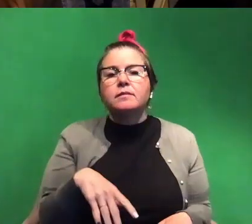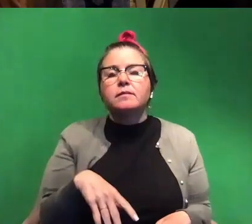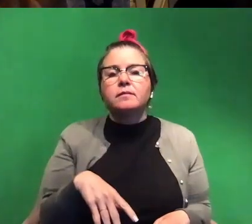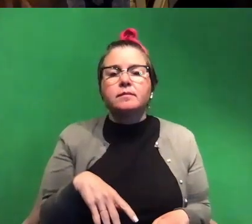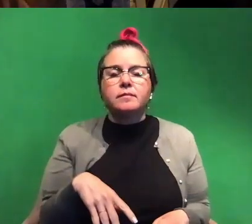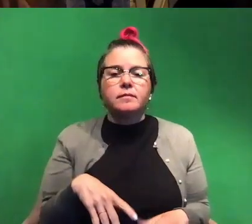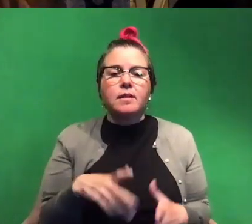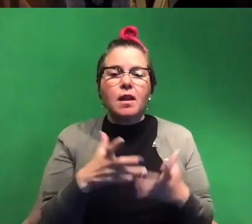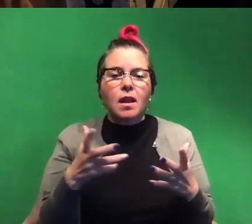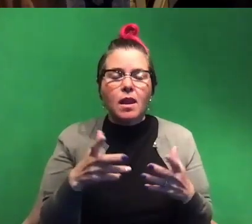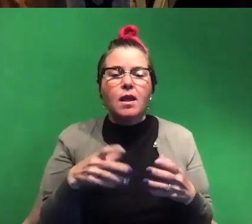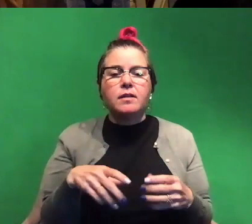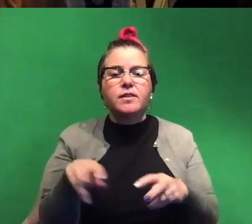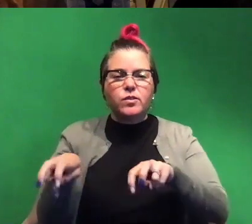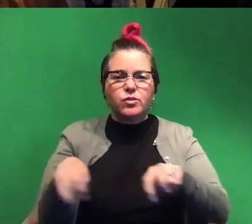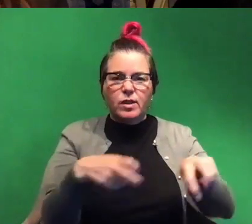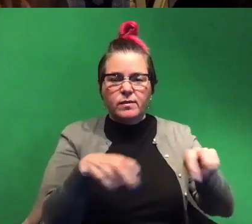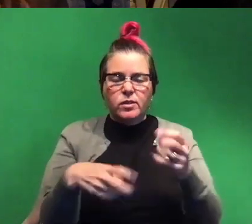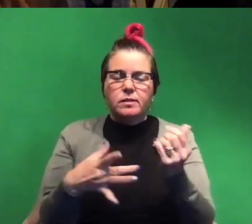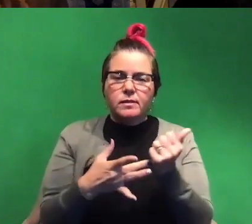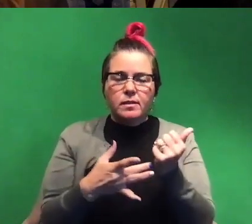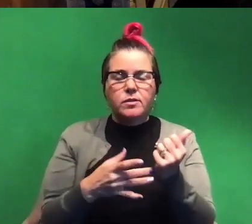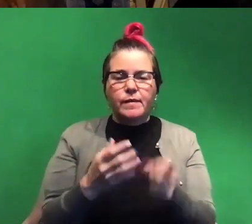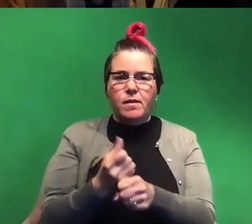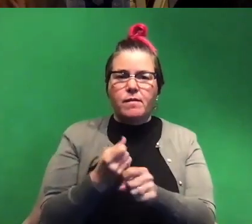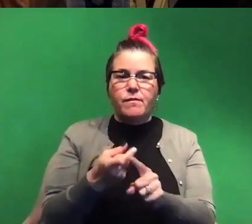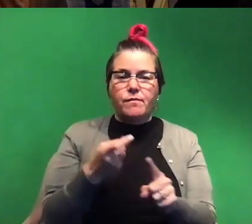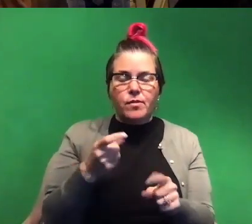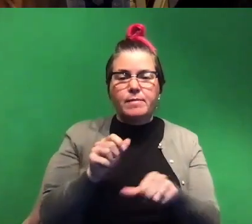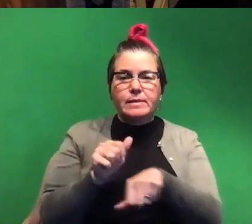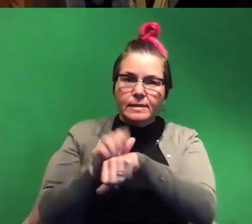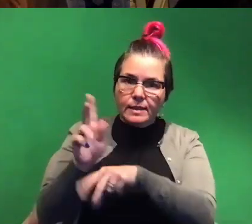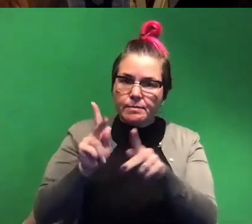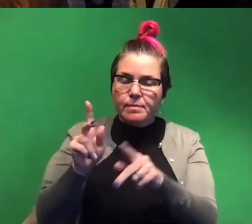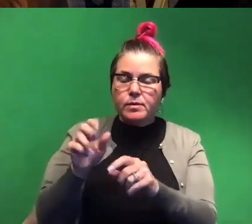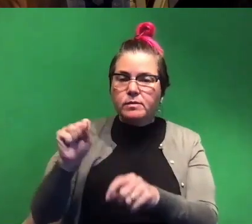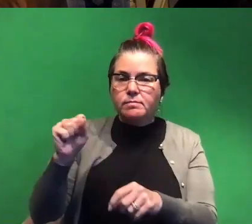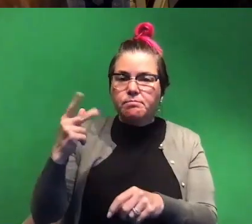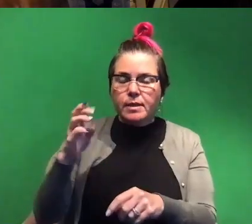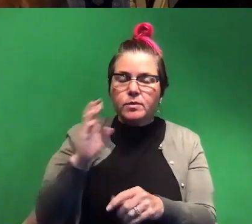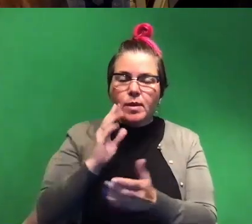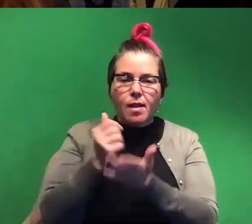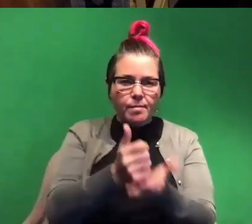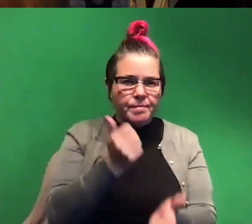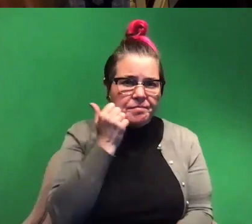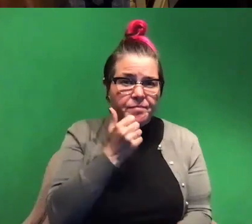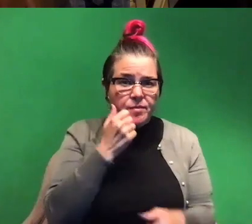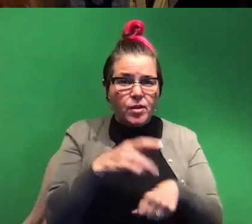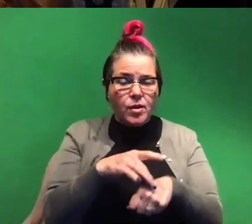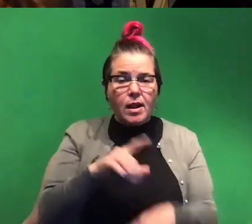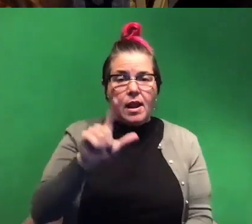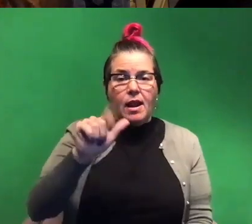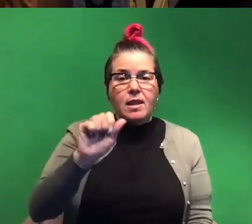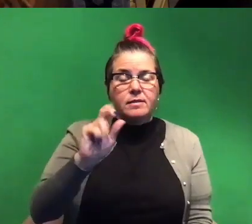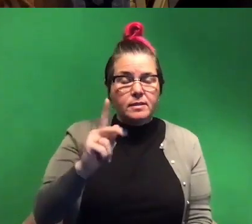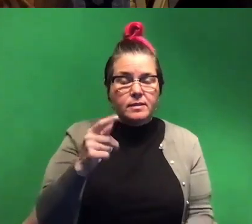of transfer technologies that we've gotten from sending people to space that help you every day on Earth. LASIK surgery